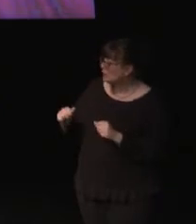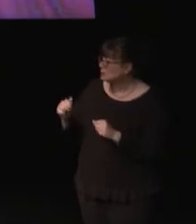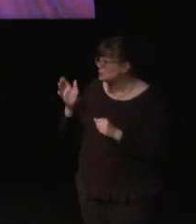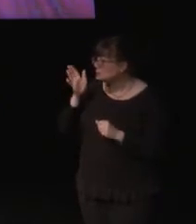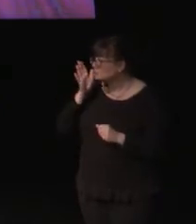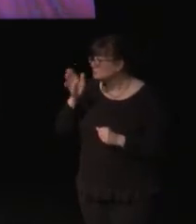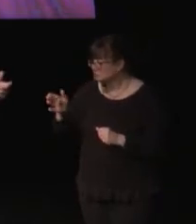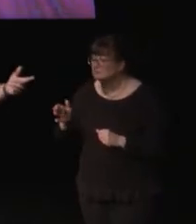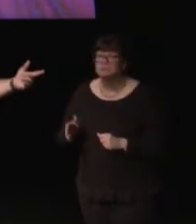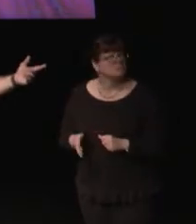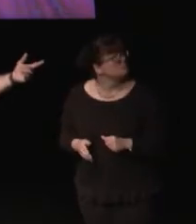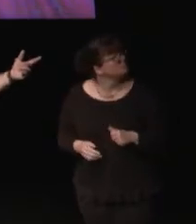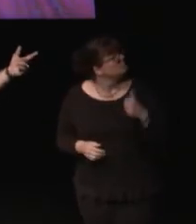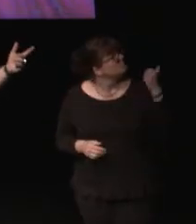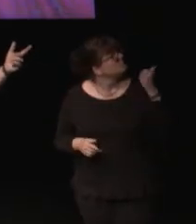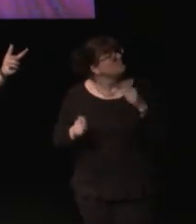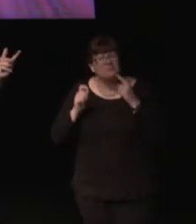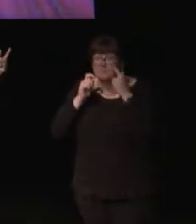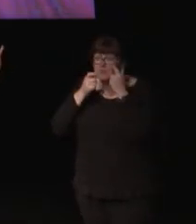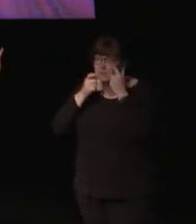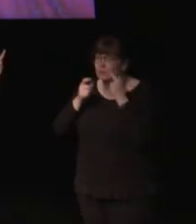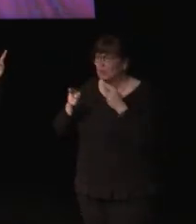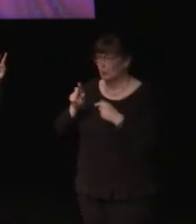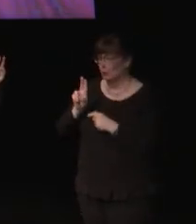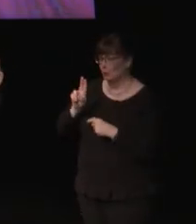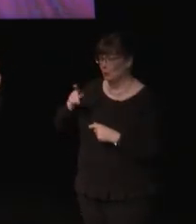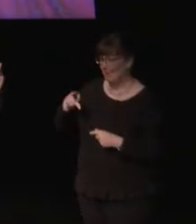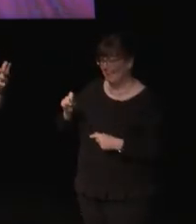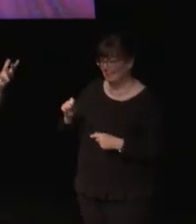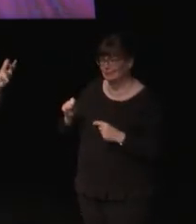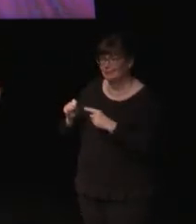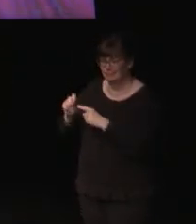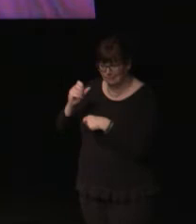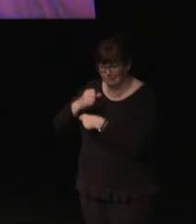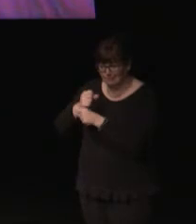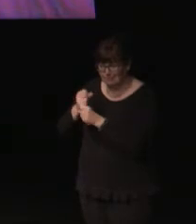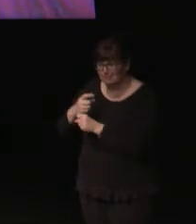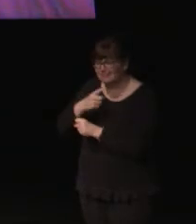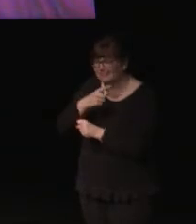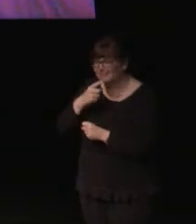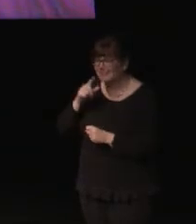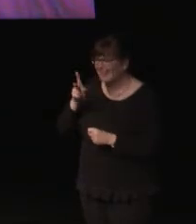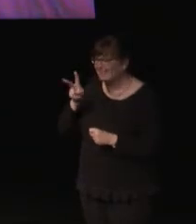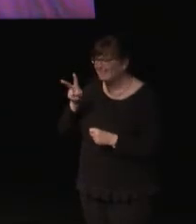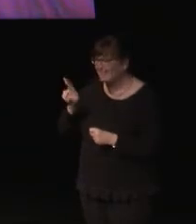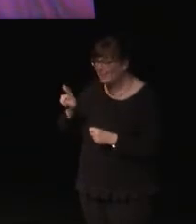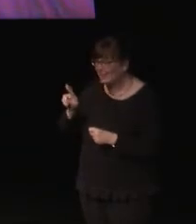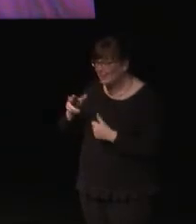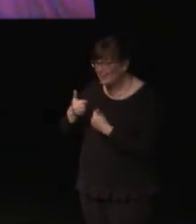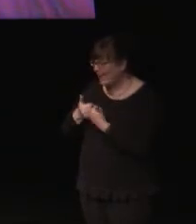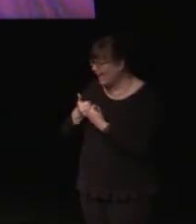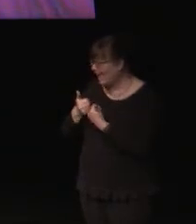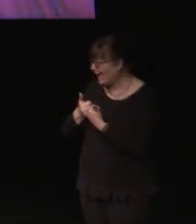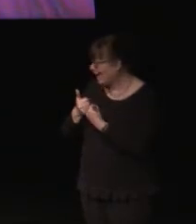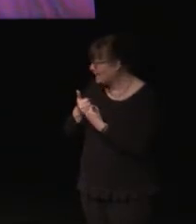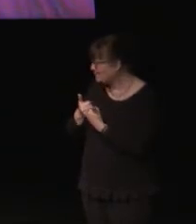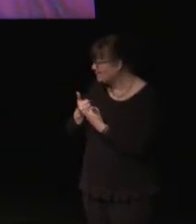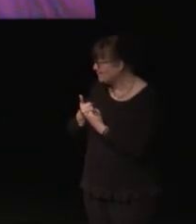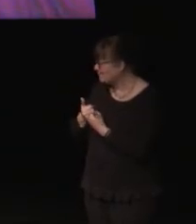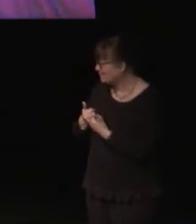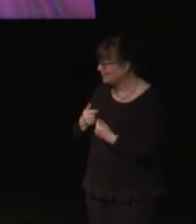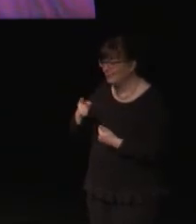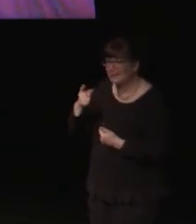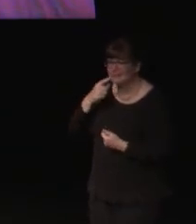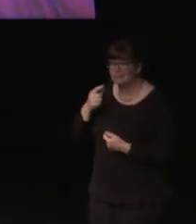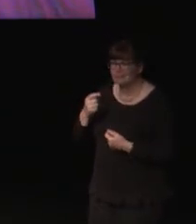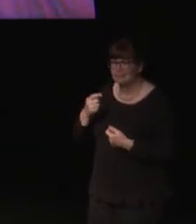something kind of cool that UPS did, and it's basically doing a VR game as like you were one of their